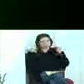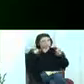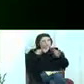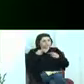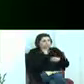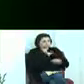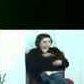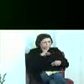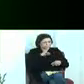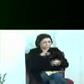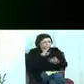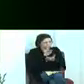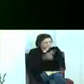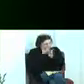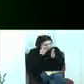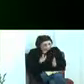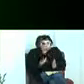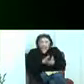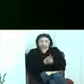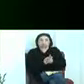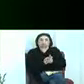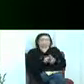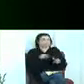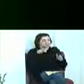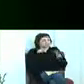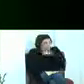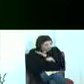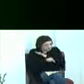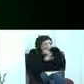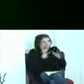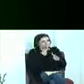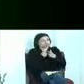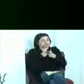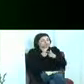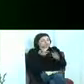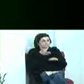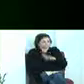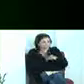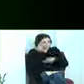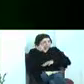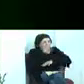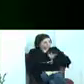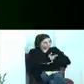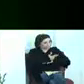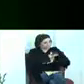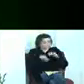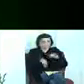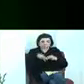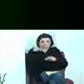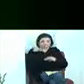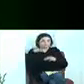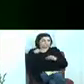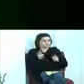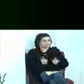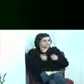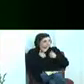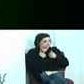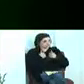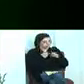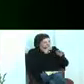after 3 days rise up alive." He said this simply and clearly so they wouldn't miss